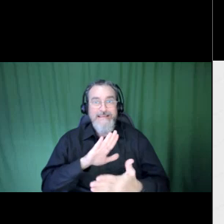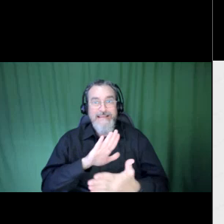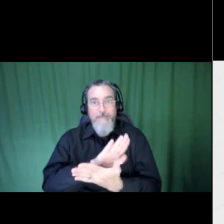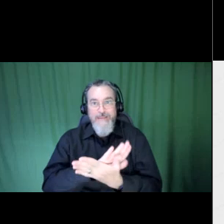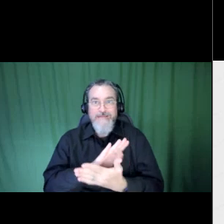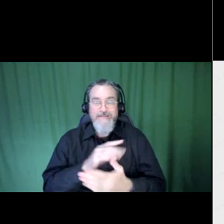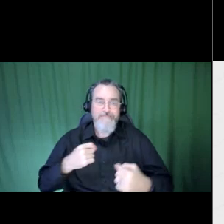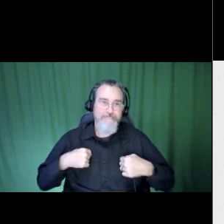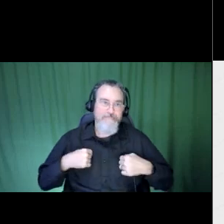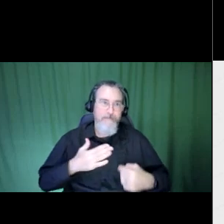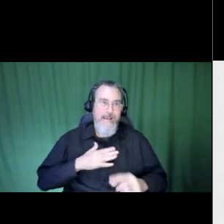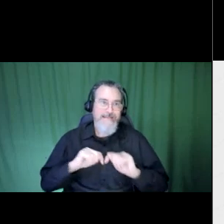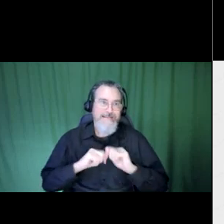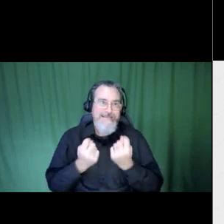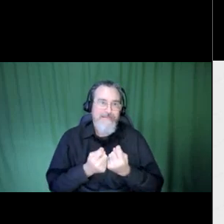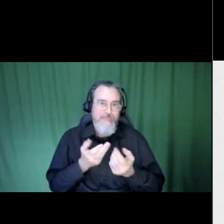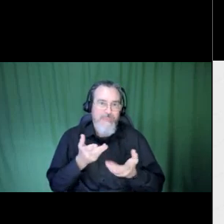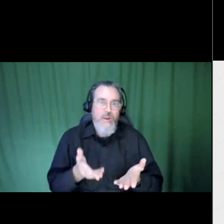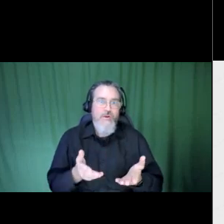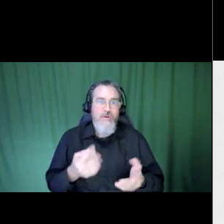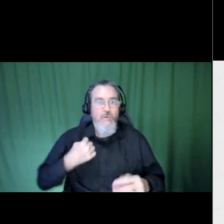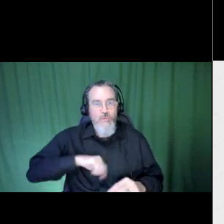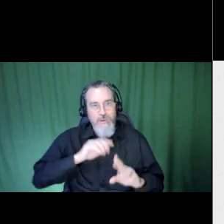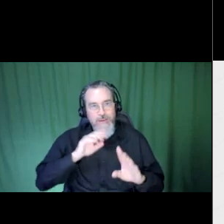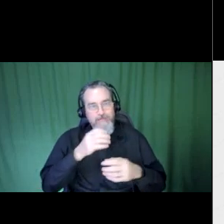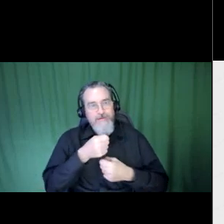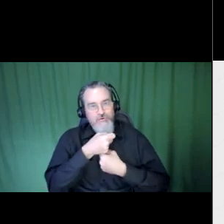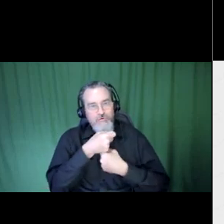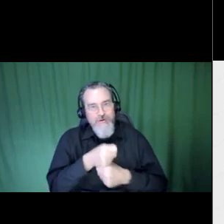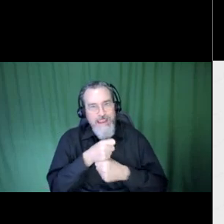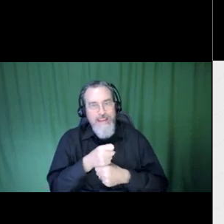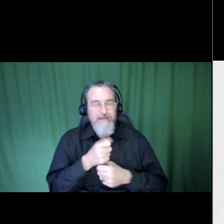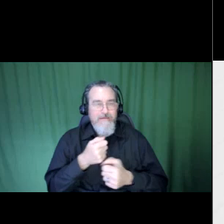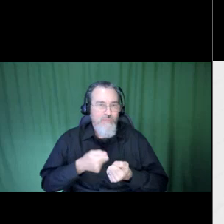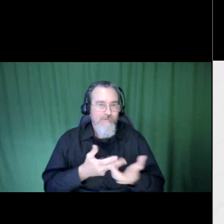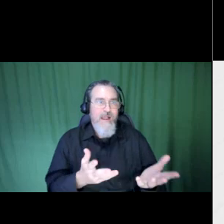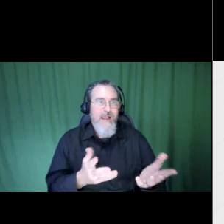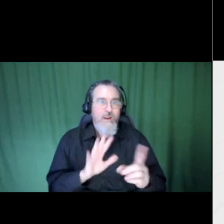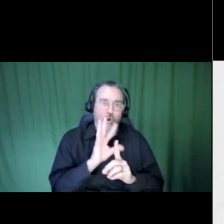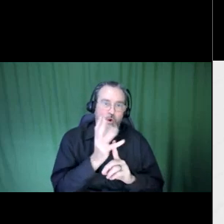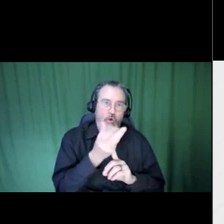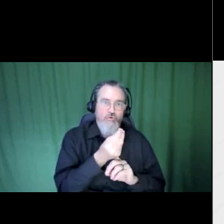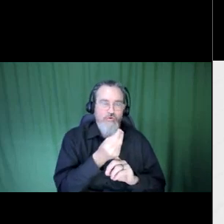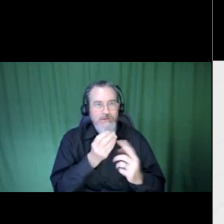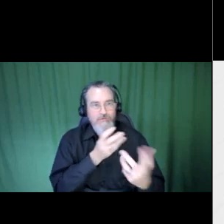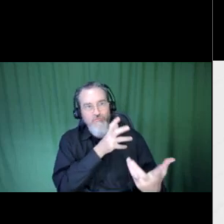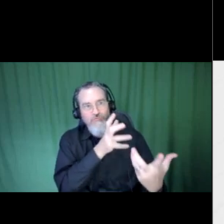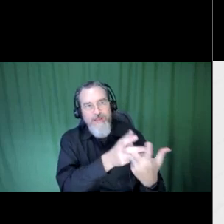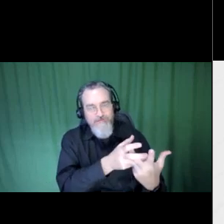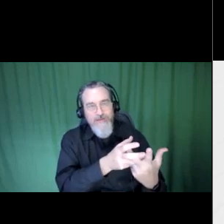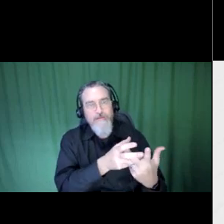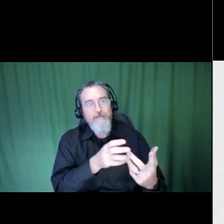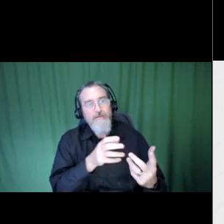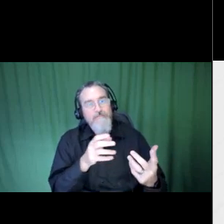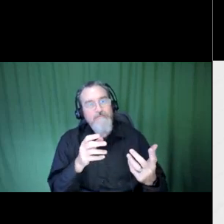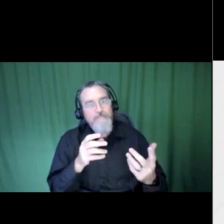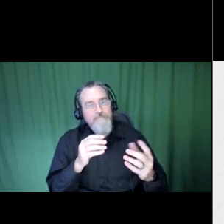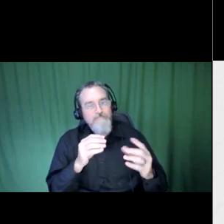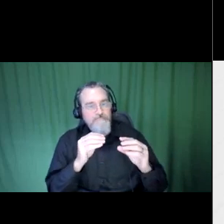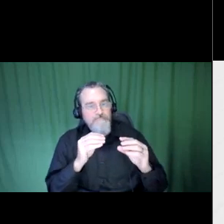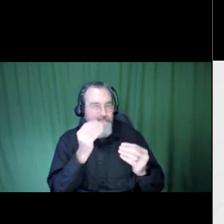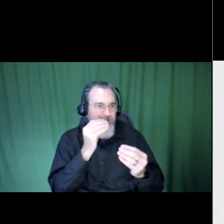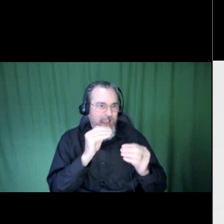my team. We focus on both creating and providing culturally relevant and place-based curriculum and educational opportunities. But the